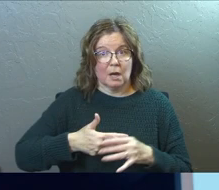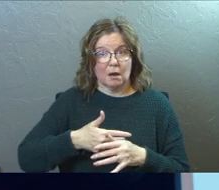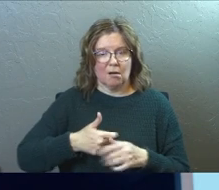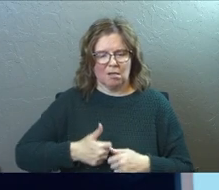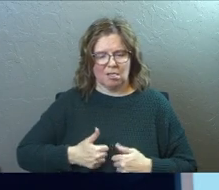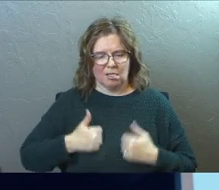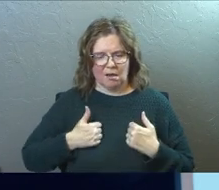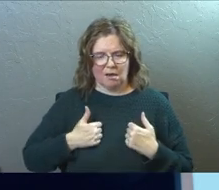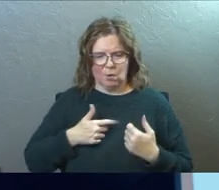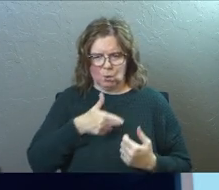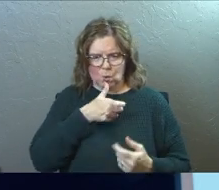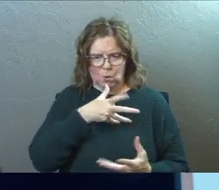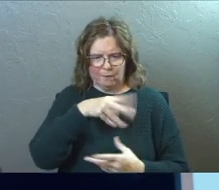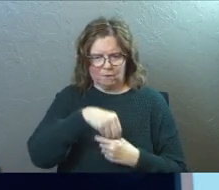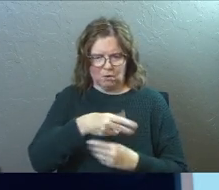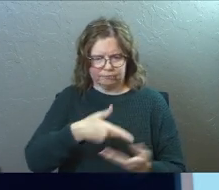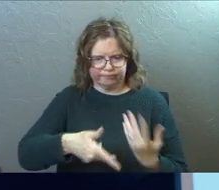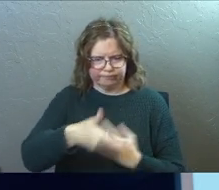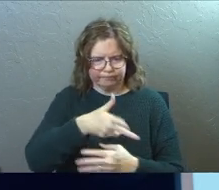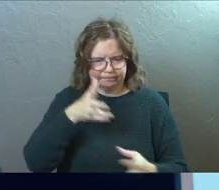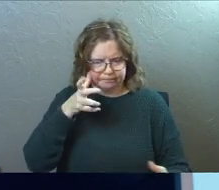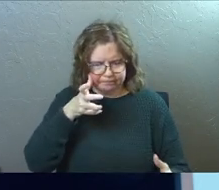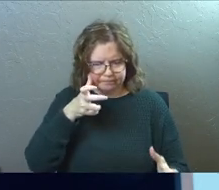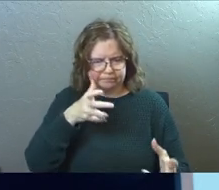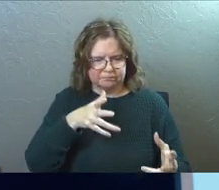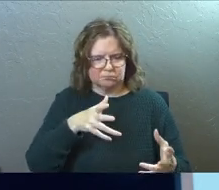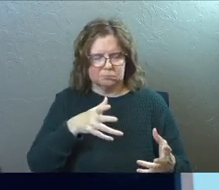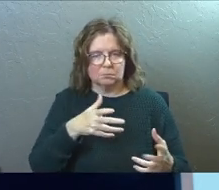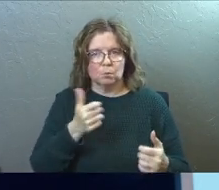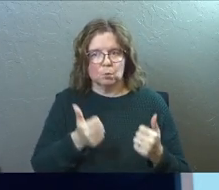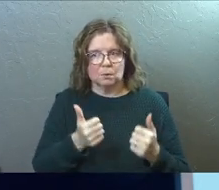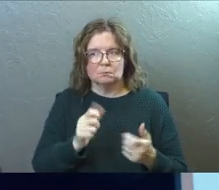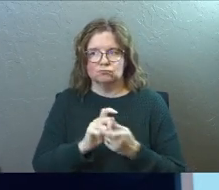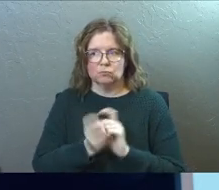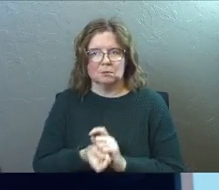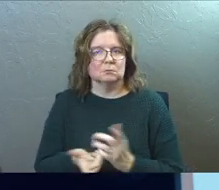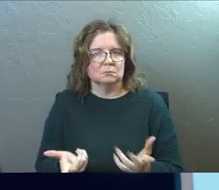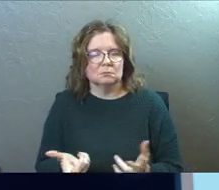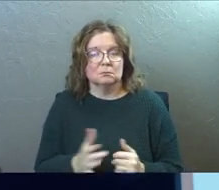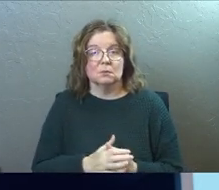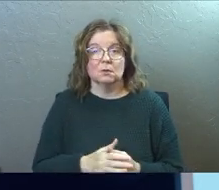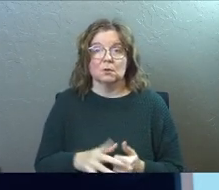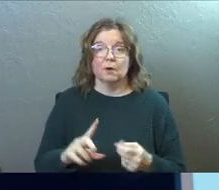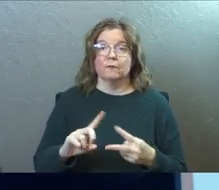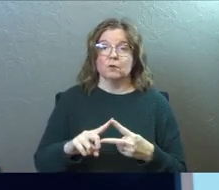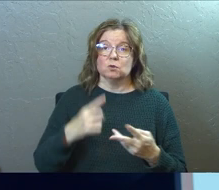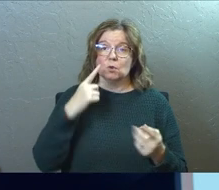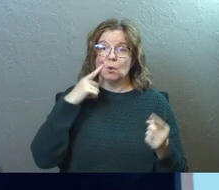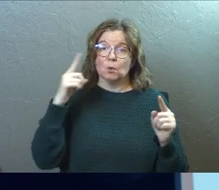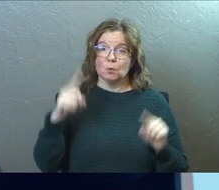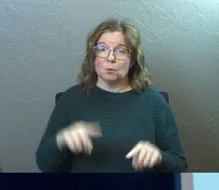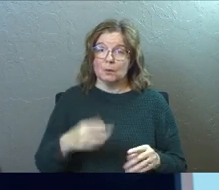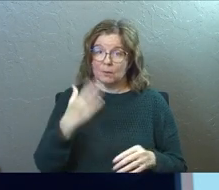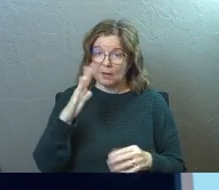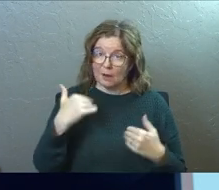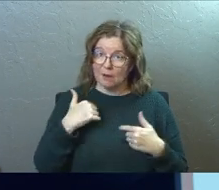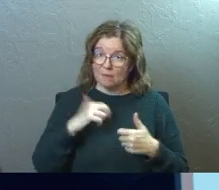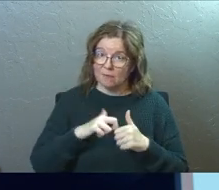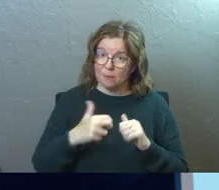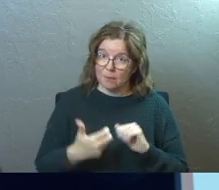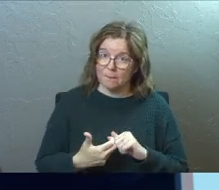every single day of the week. Reevaluate where you're at. So the very first one is agree with God that you have a problem. That's what James